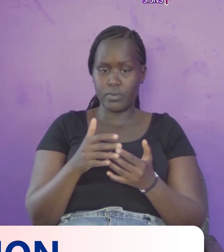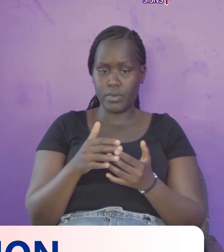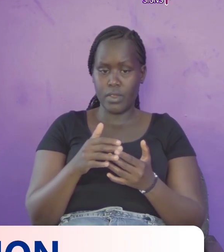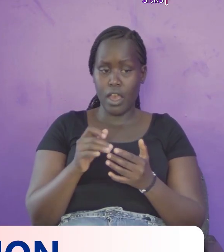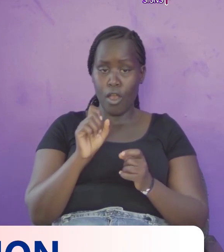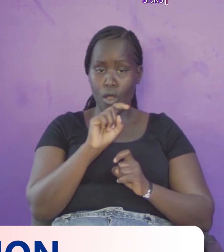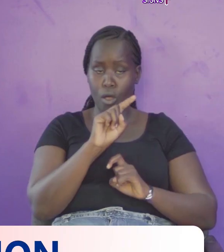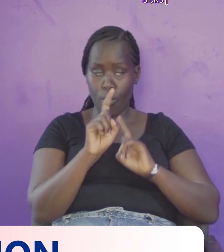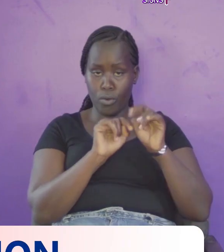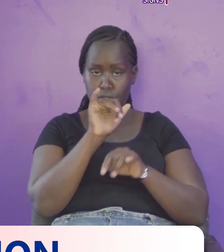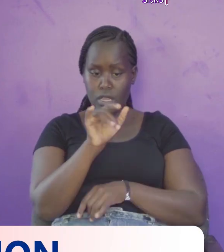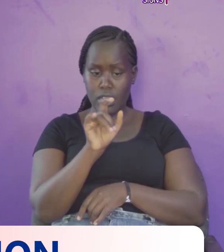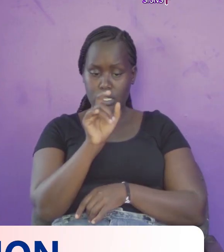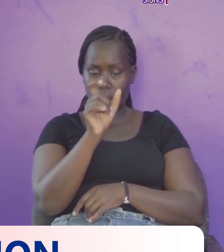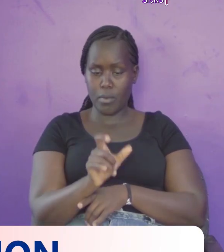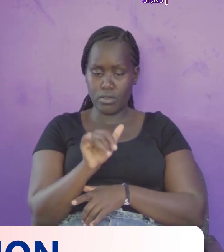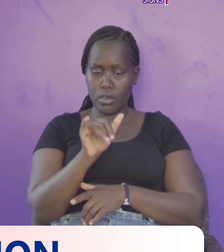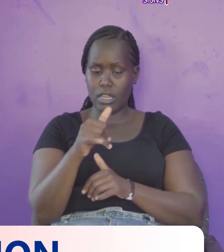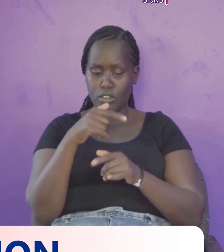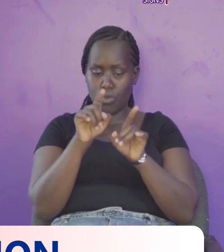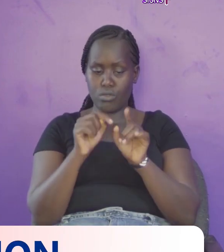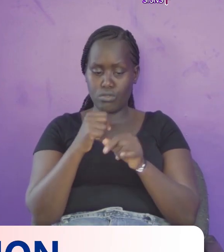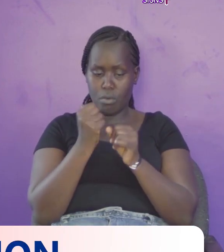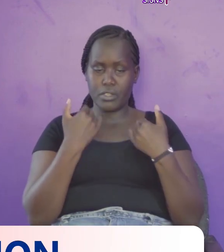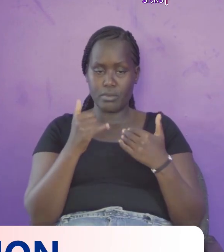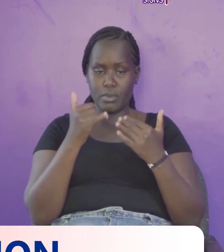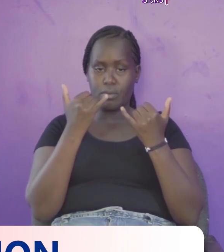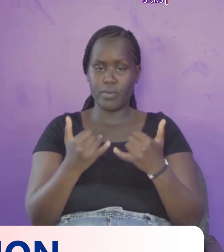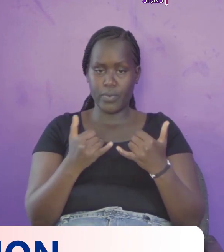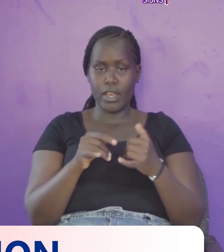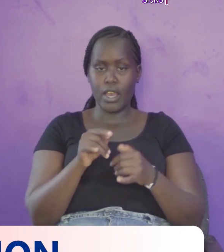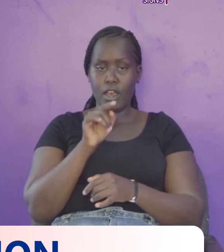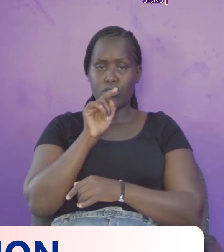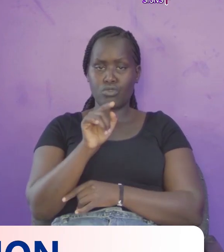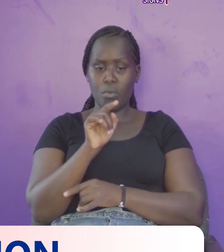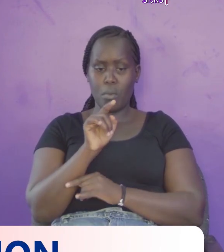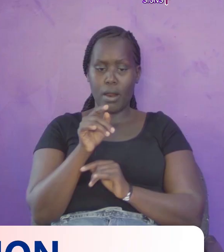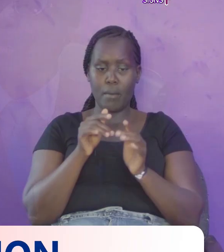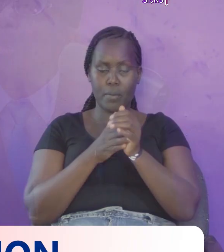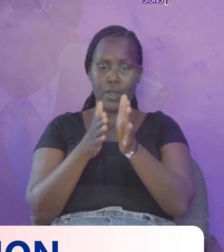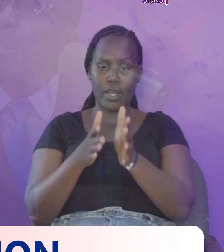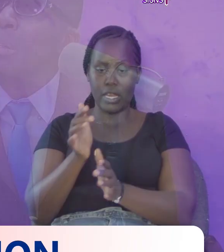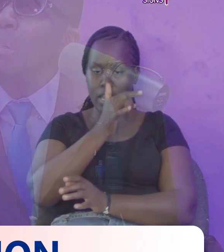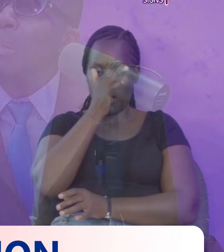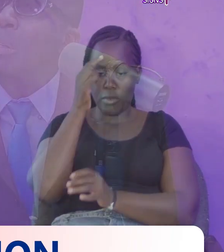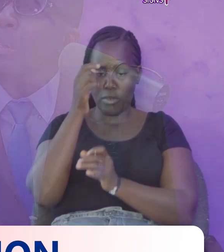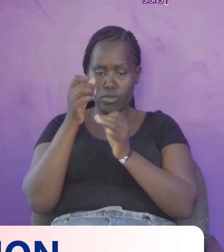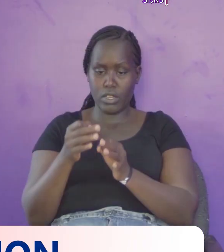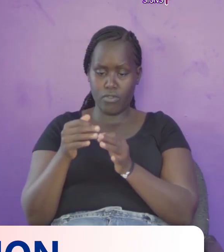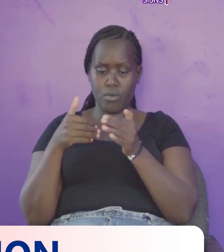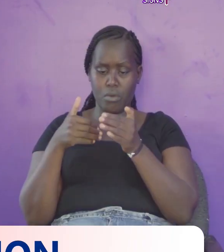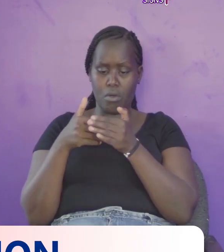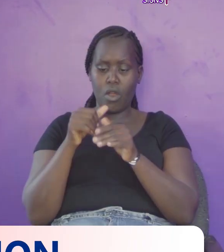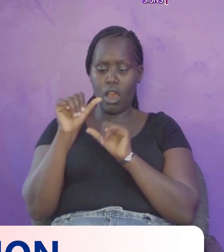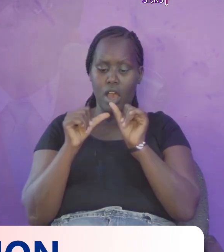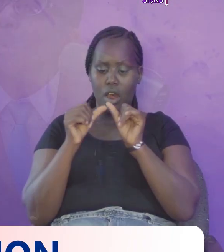person. Imagine. And that also makes me now Yes. to blame the leader, because in your closet, around the